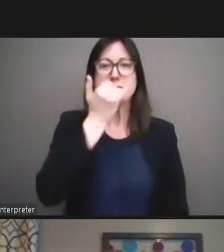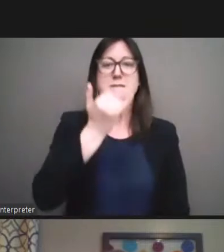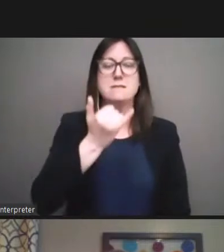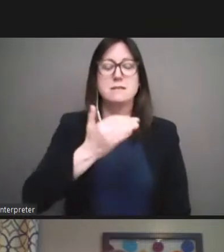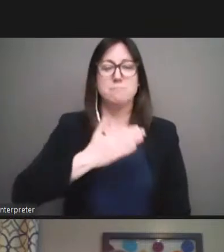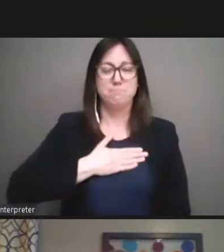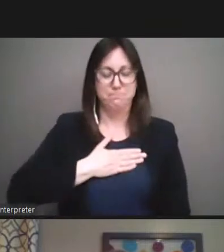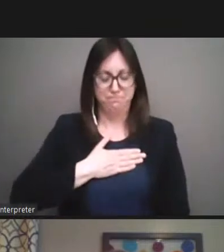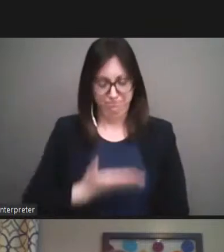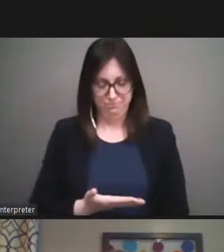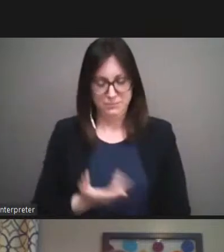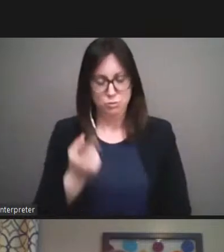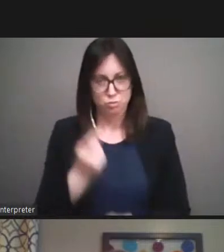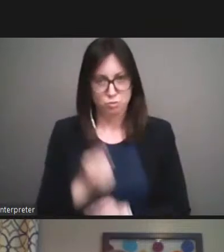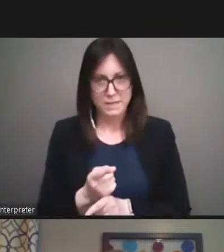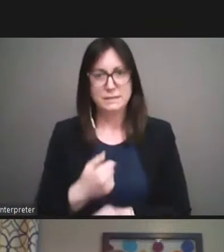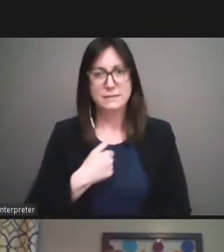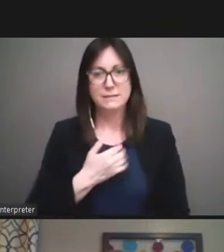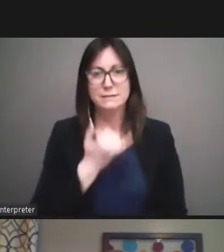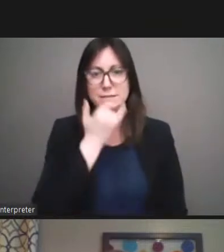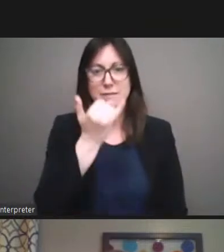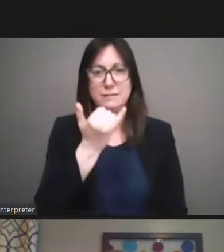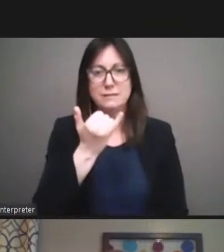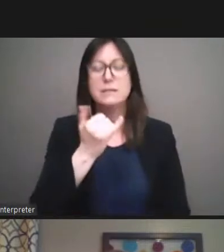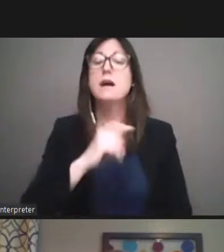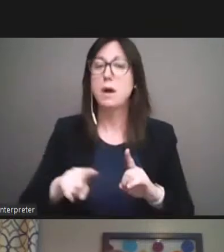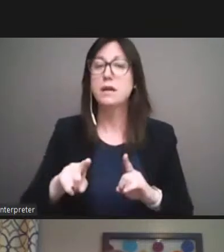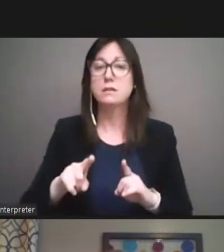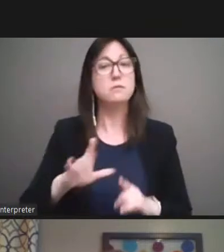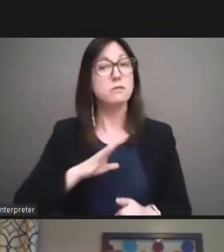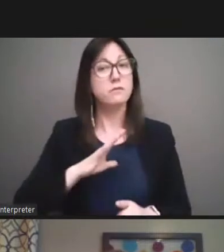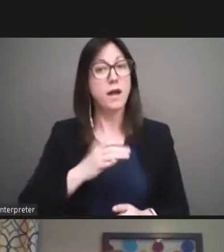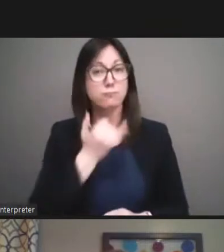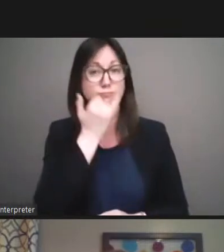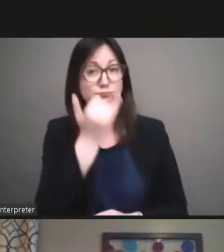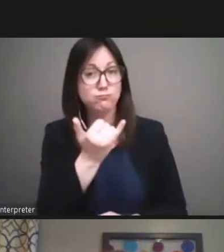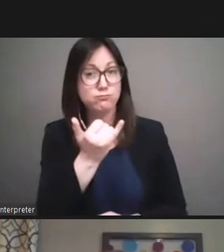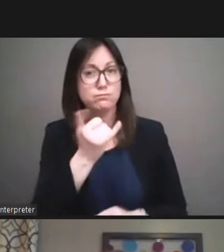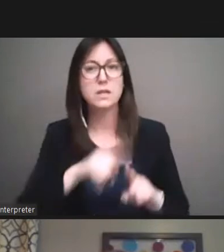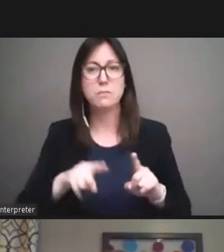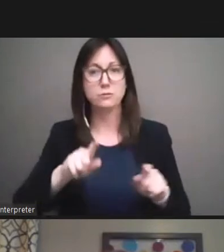wrong, but always having the action piece behind it.